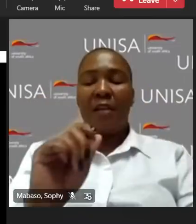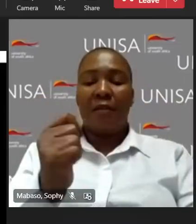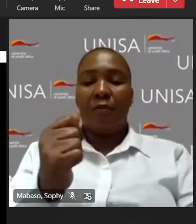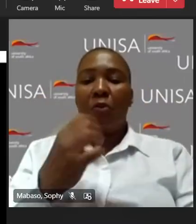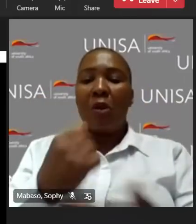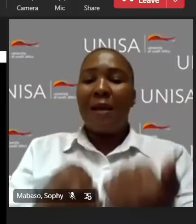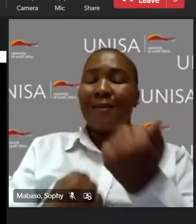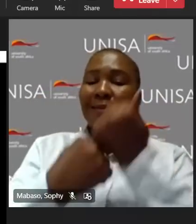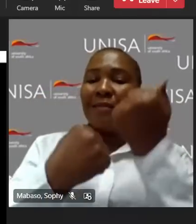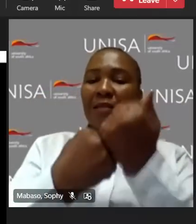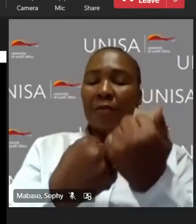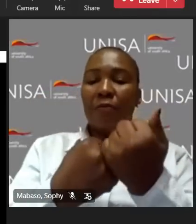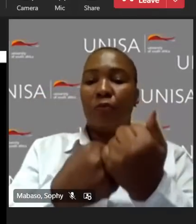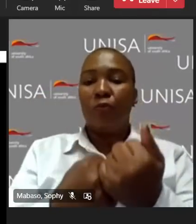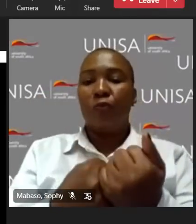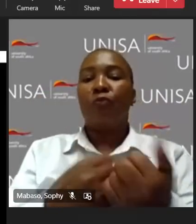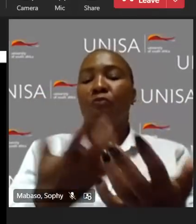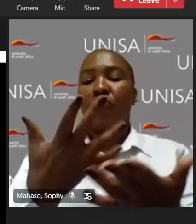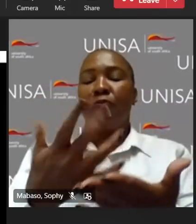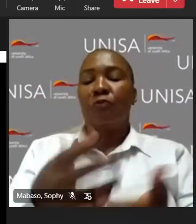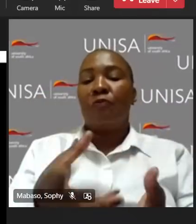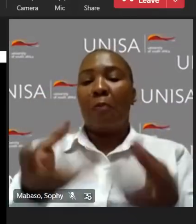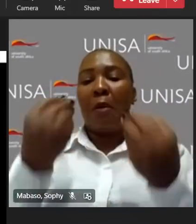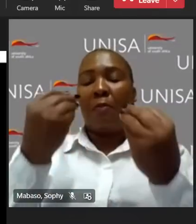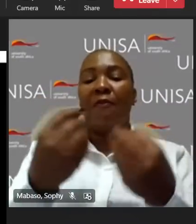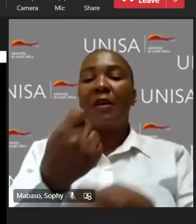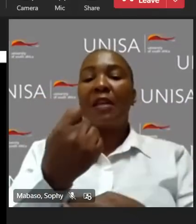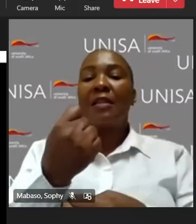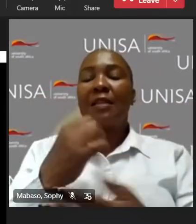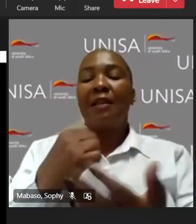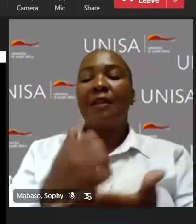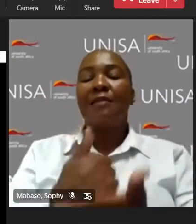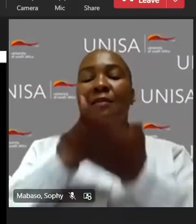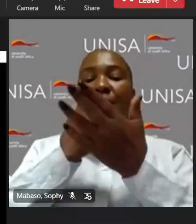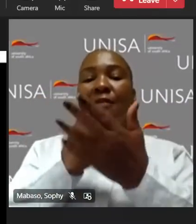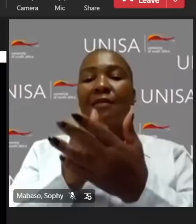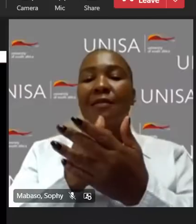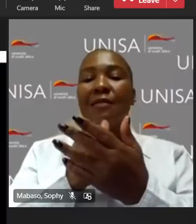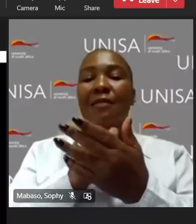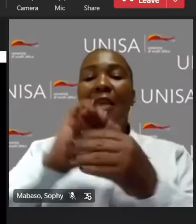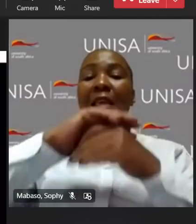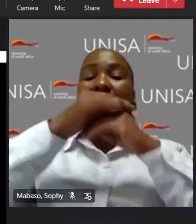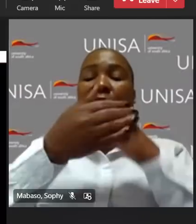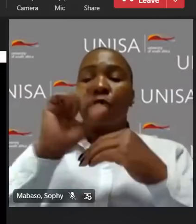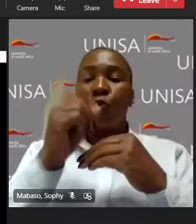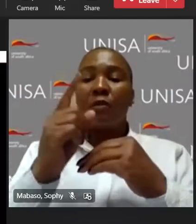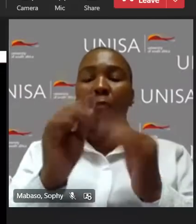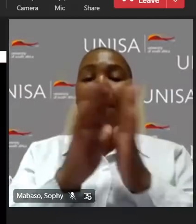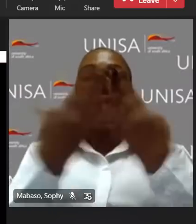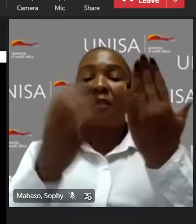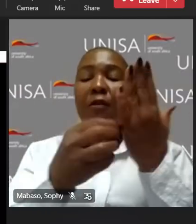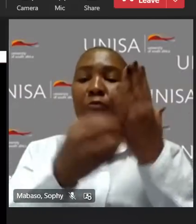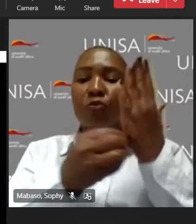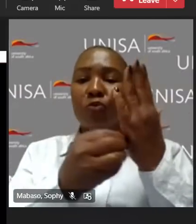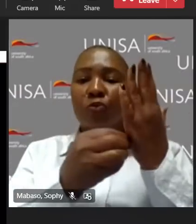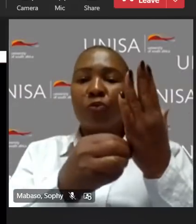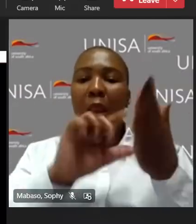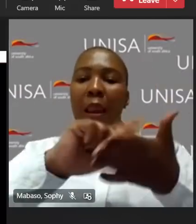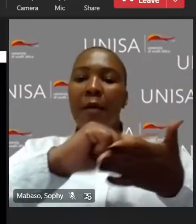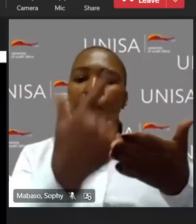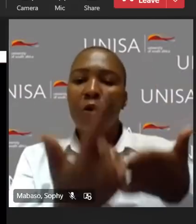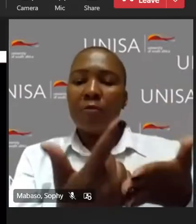for financial assistance, which covers their prescribed books, tuition fees, laptops,